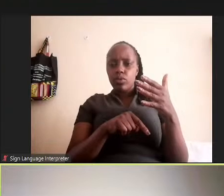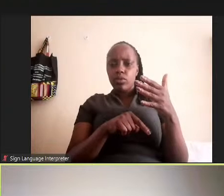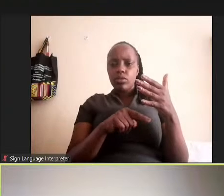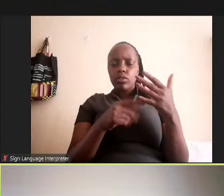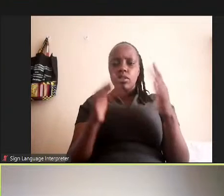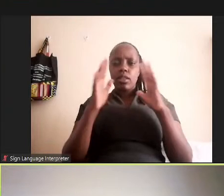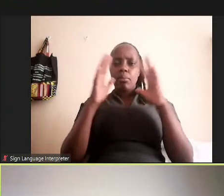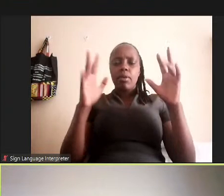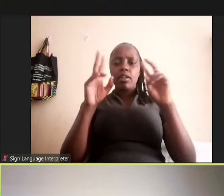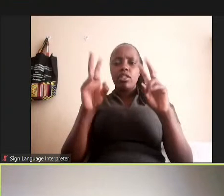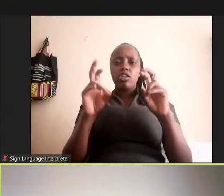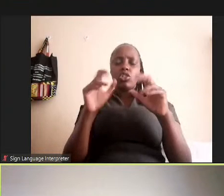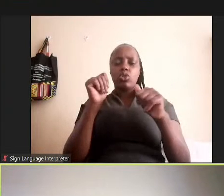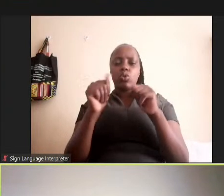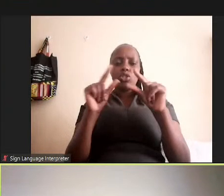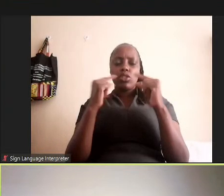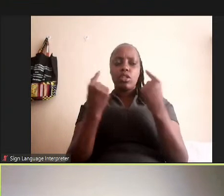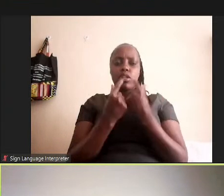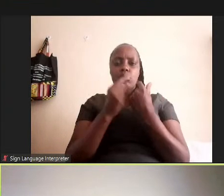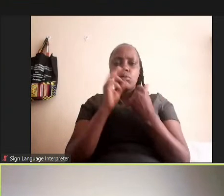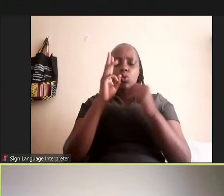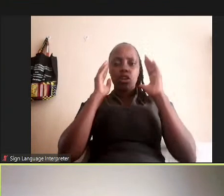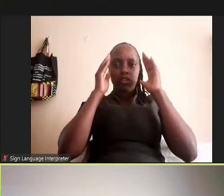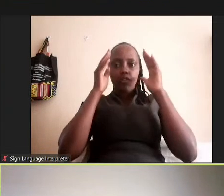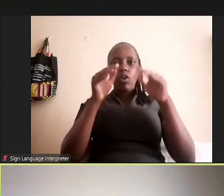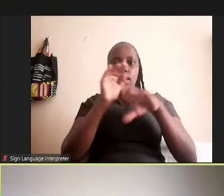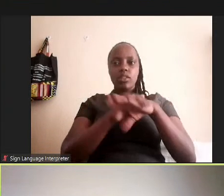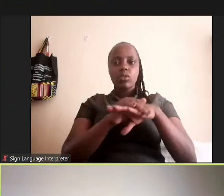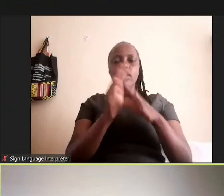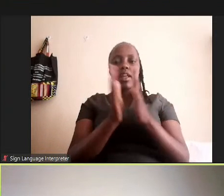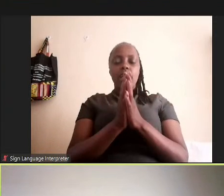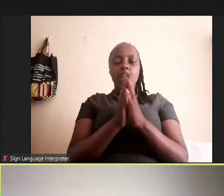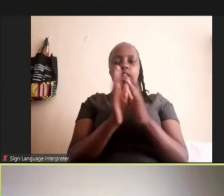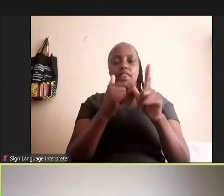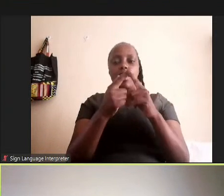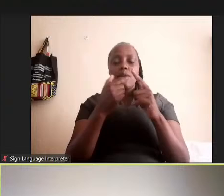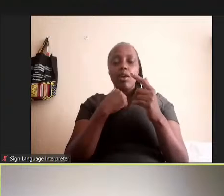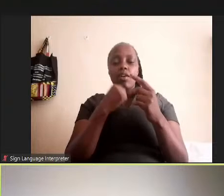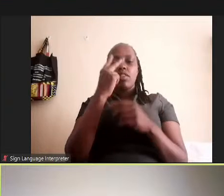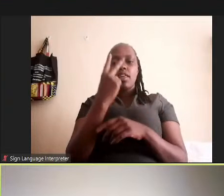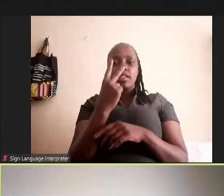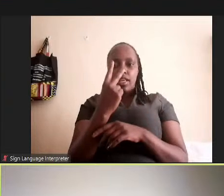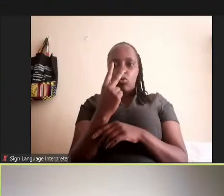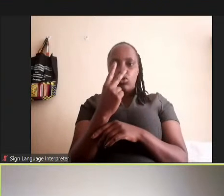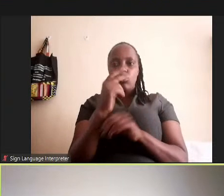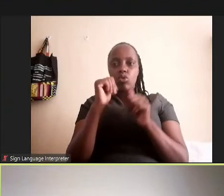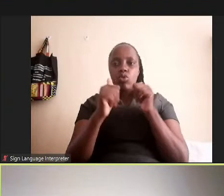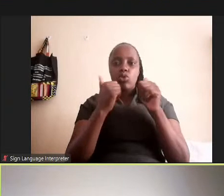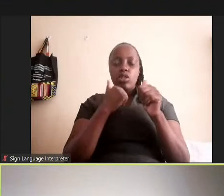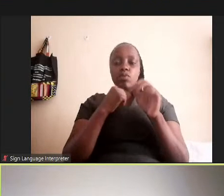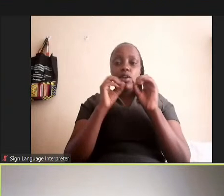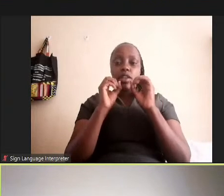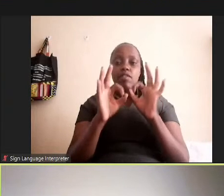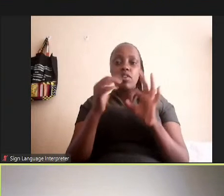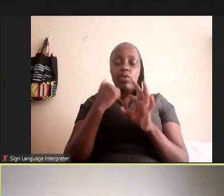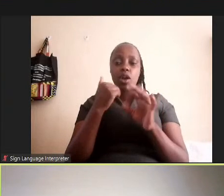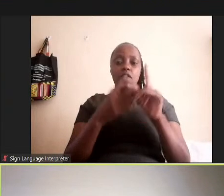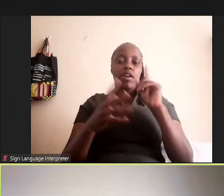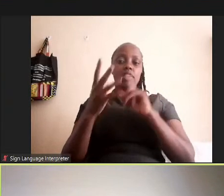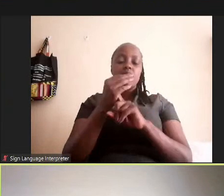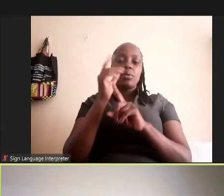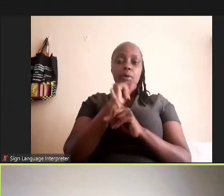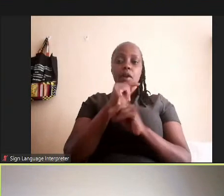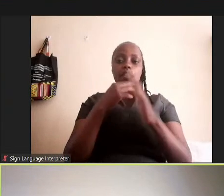main issues that group is going to focus on. And then the second would be if you've already met, what was